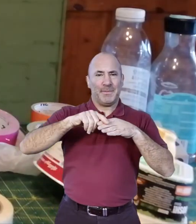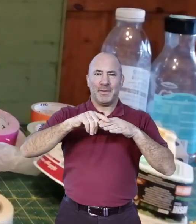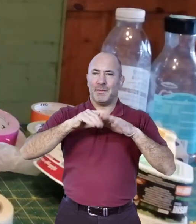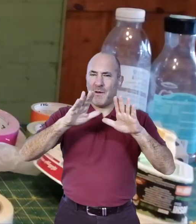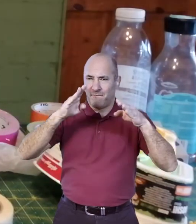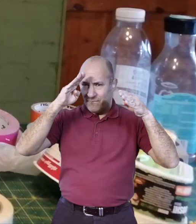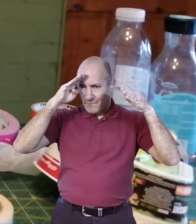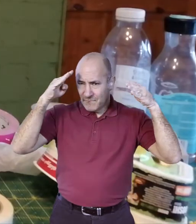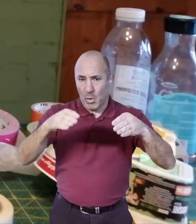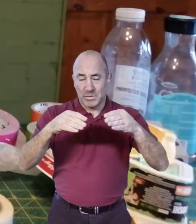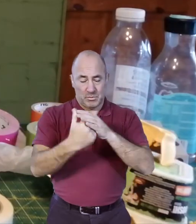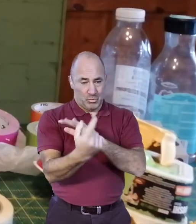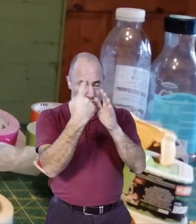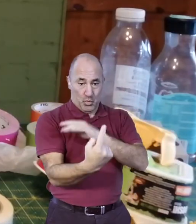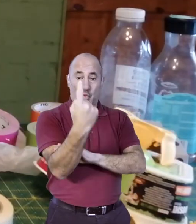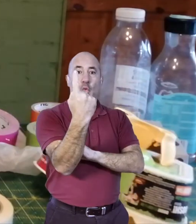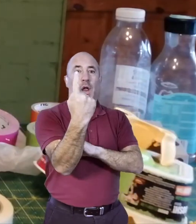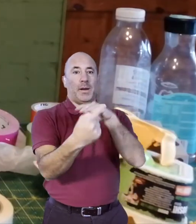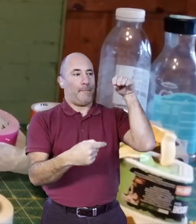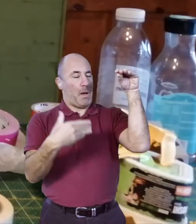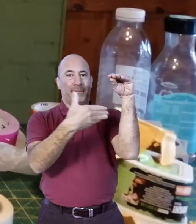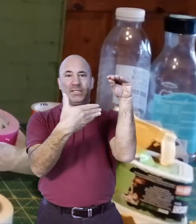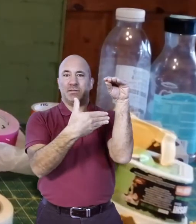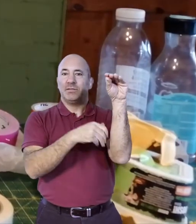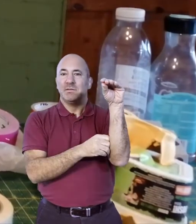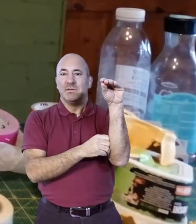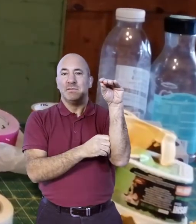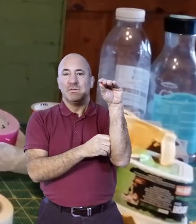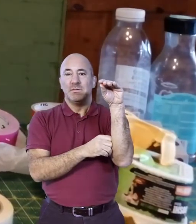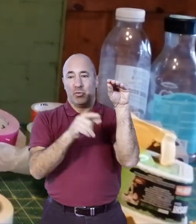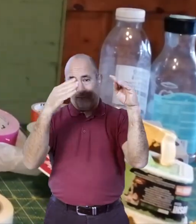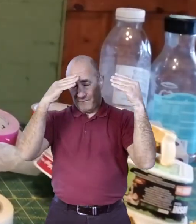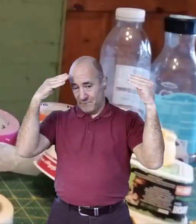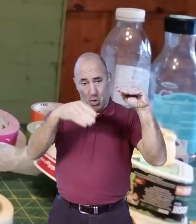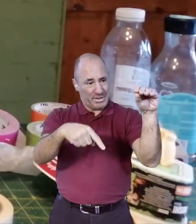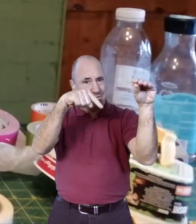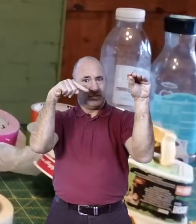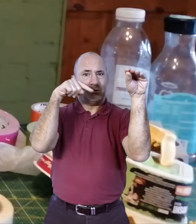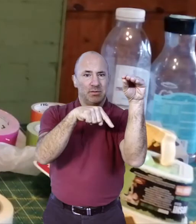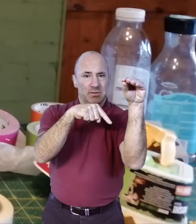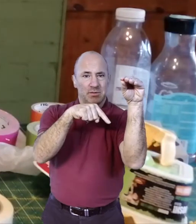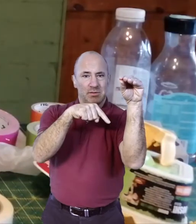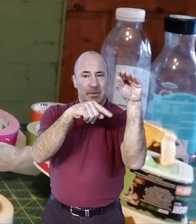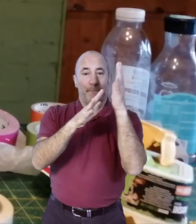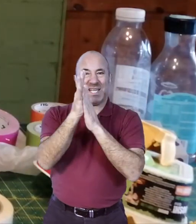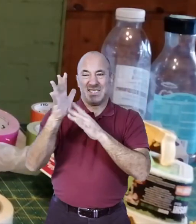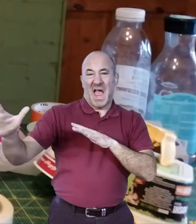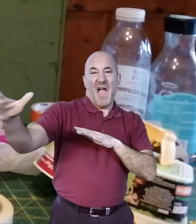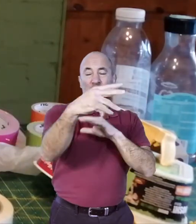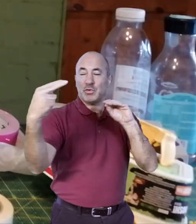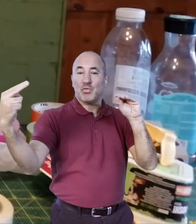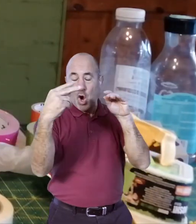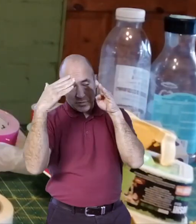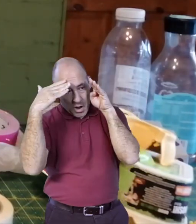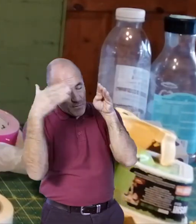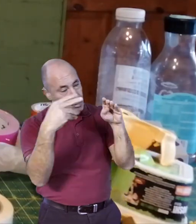all focusing on that one puppet, because if you're focusing on the puppet, the whole